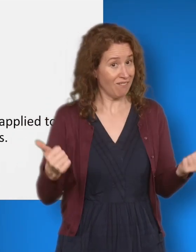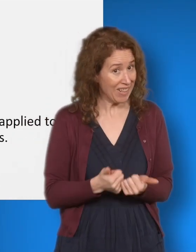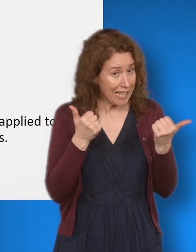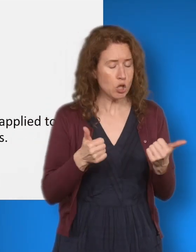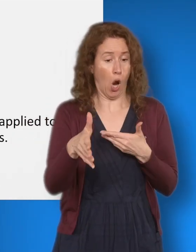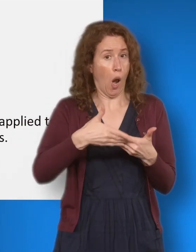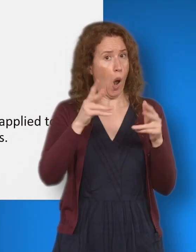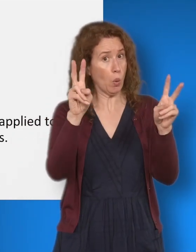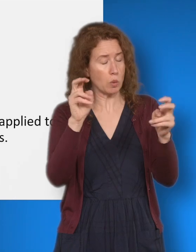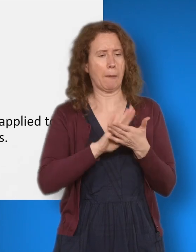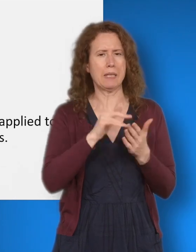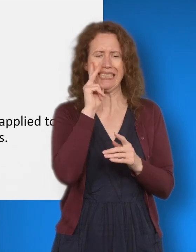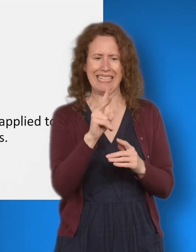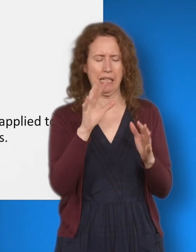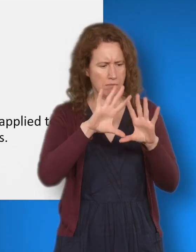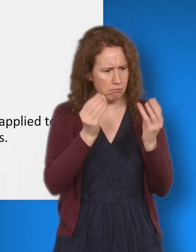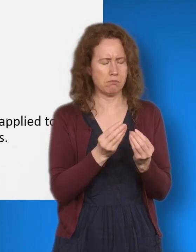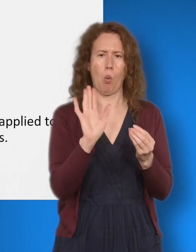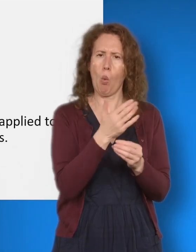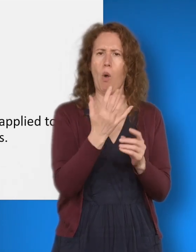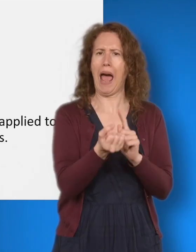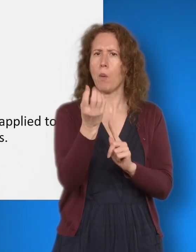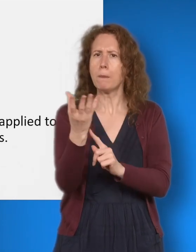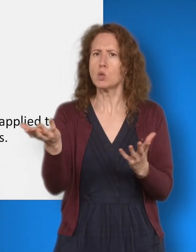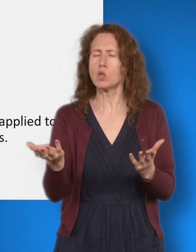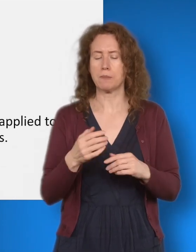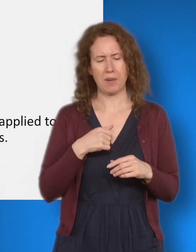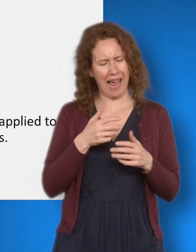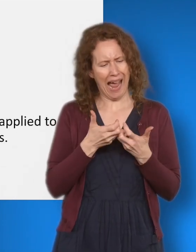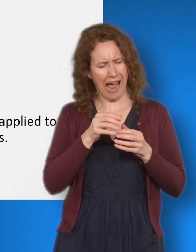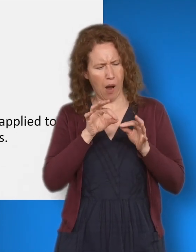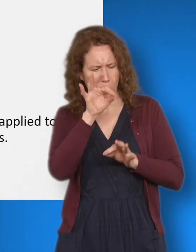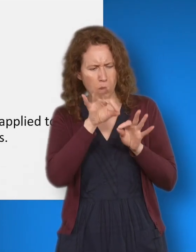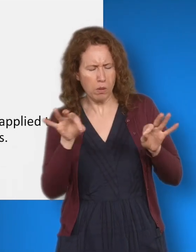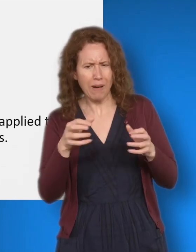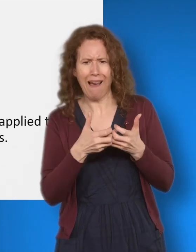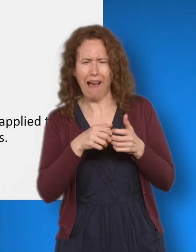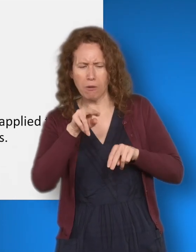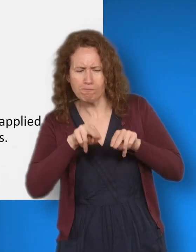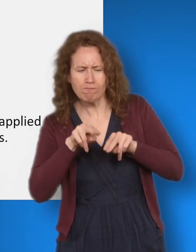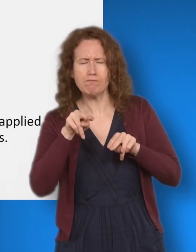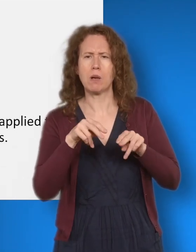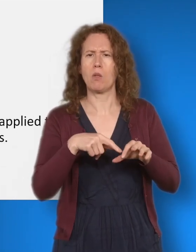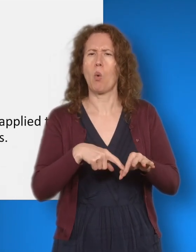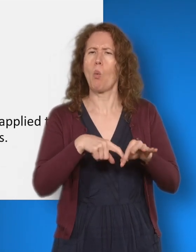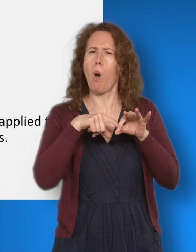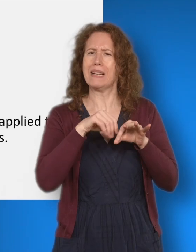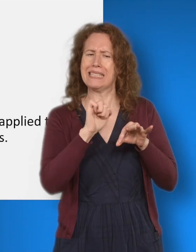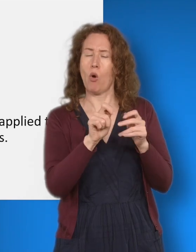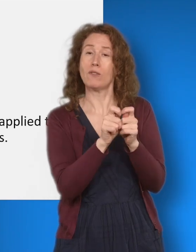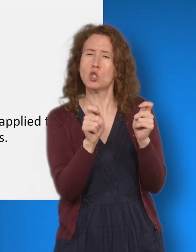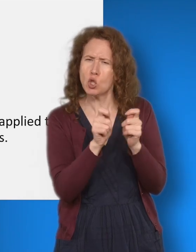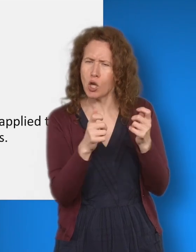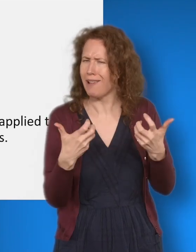focused on closed projects. The metric that we used to capture the quality of the